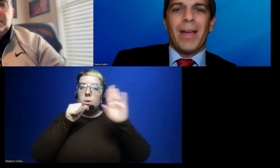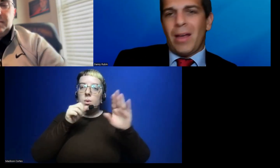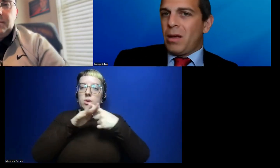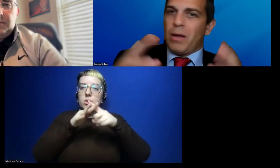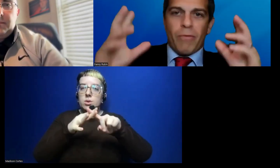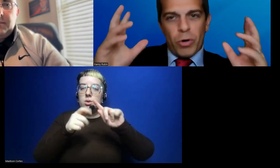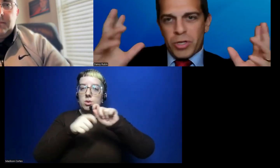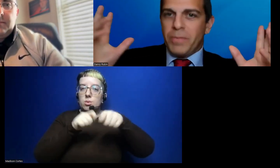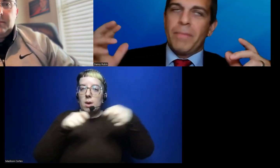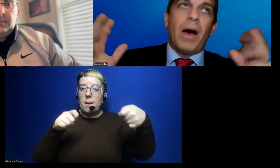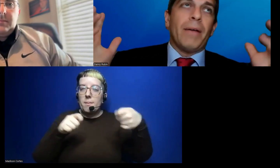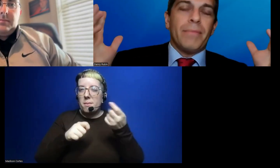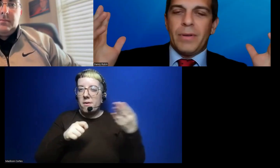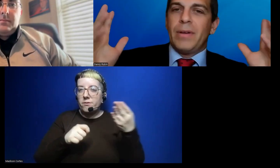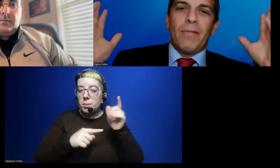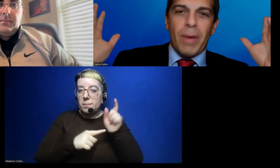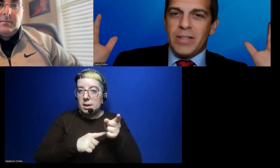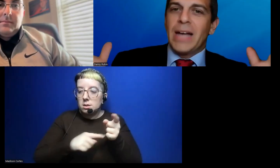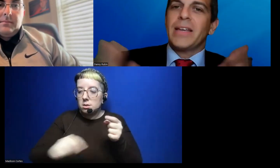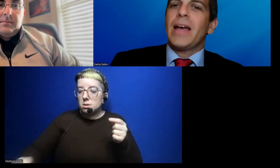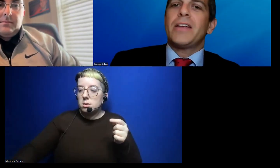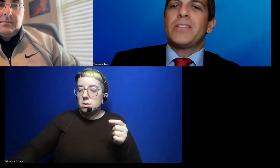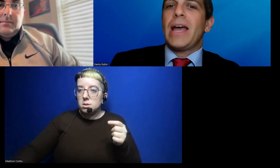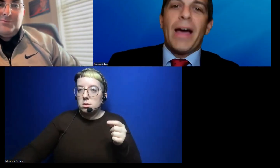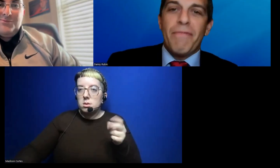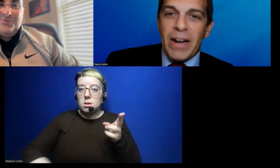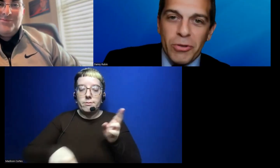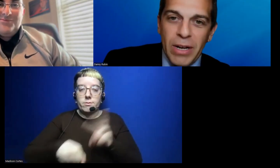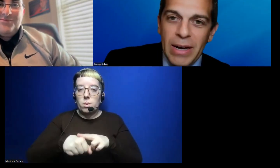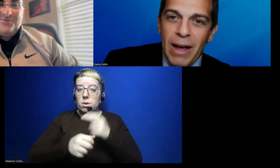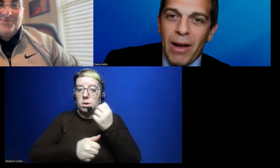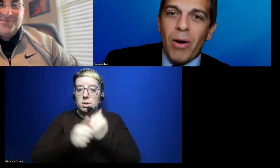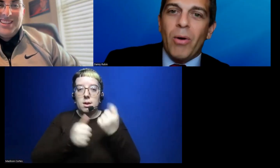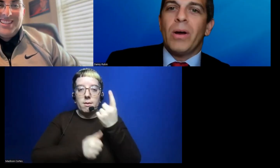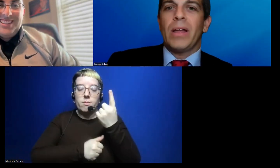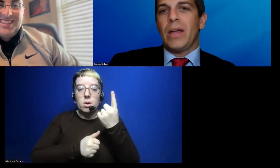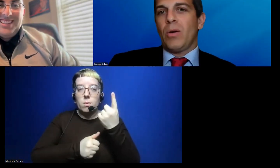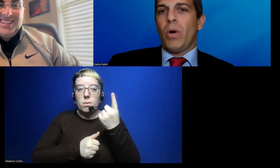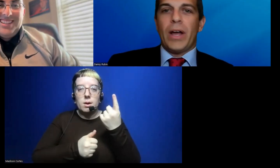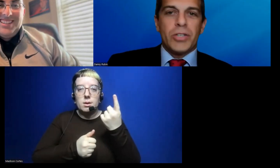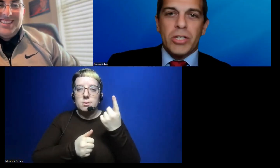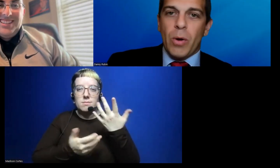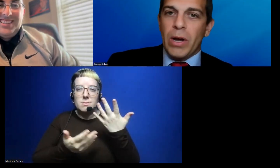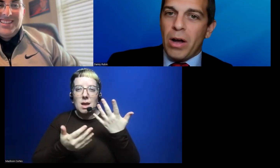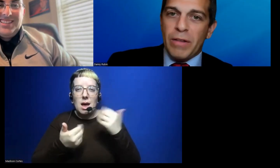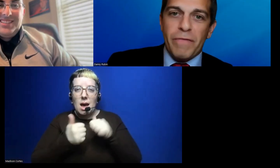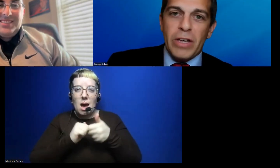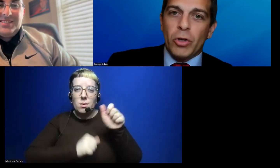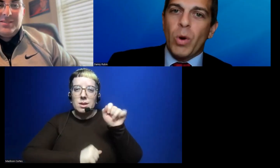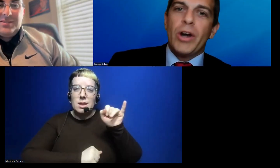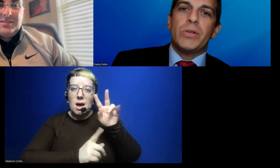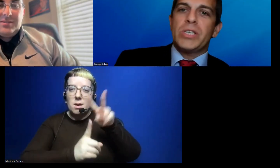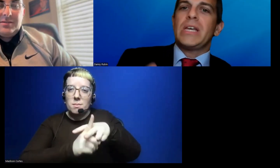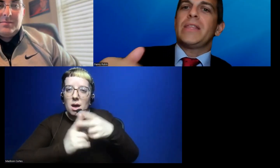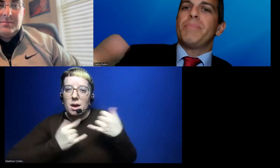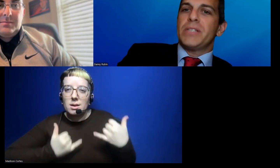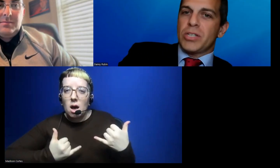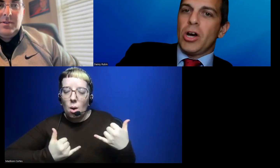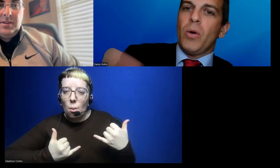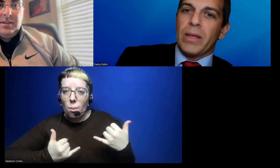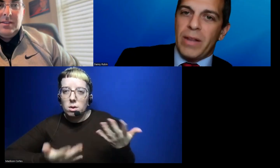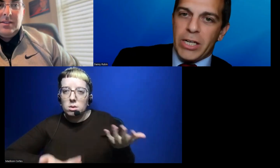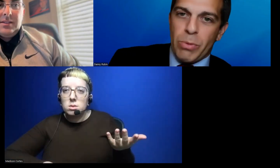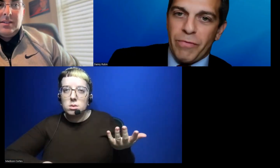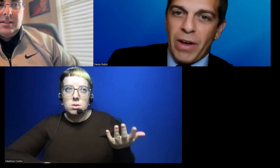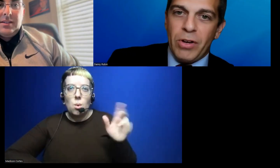trends? Like, of course, the everybody's asking, how does AI factor in now? What else is going on in the field? Where do you see the